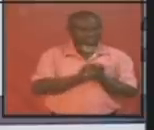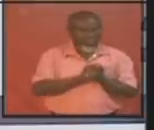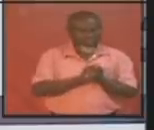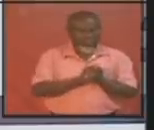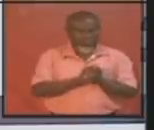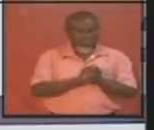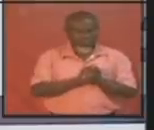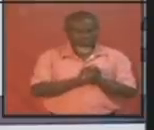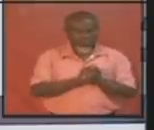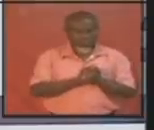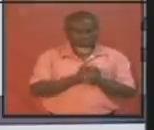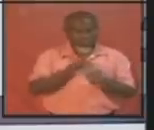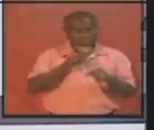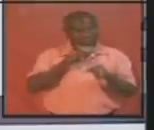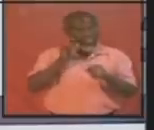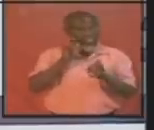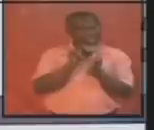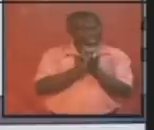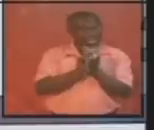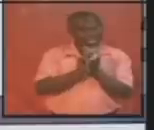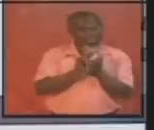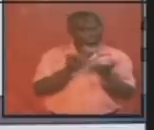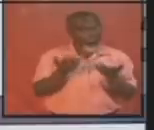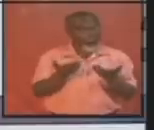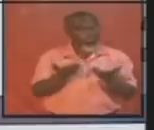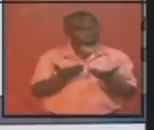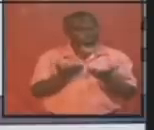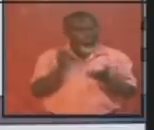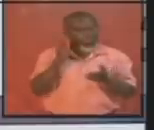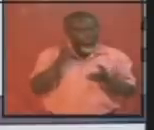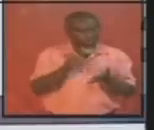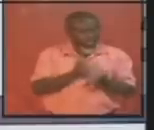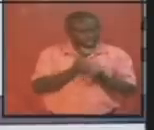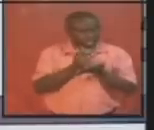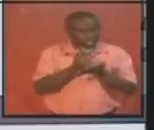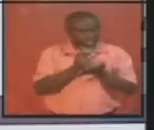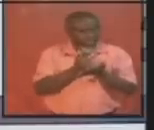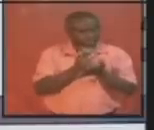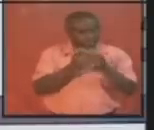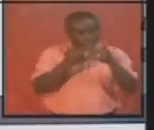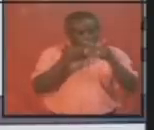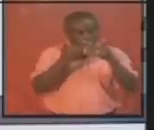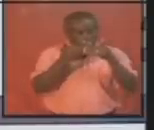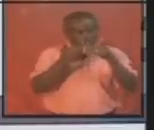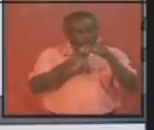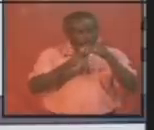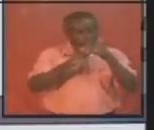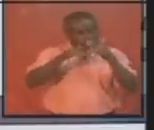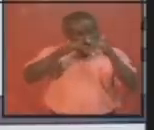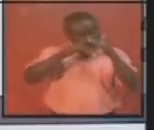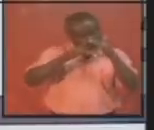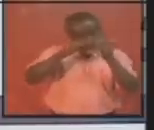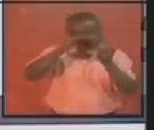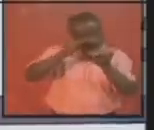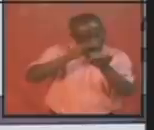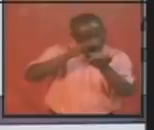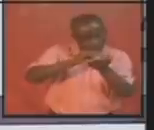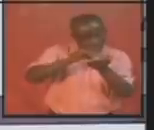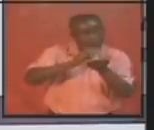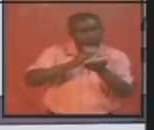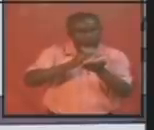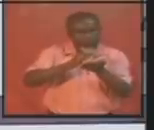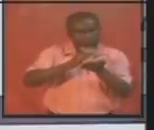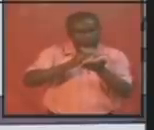a lot to reduce the risk of transmission throughout our population, even ahead of the achievement of herd